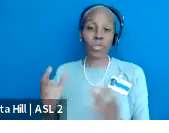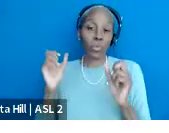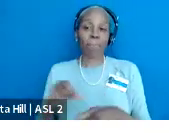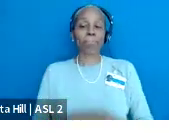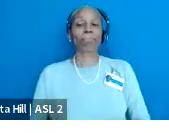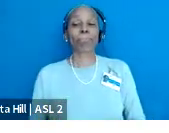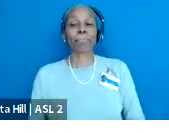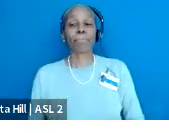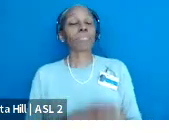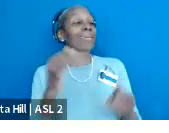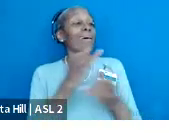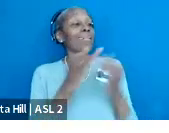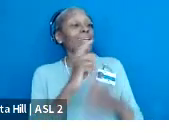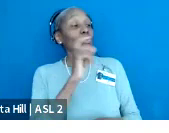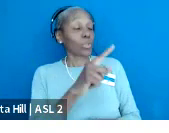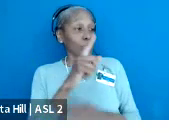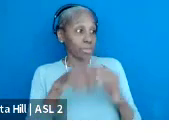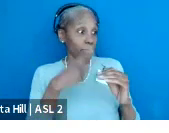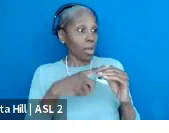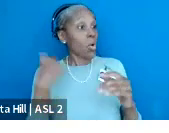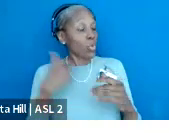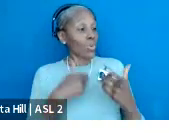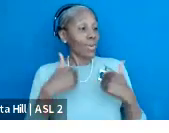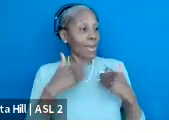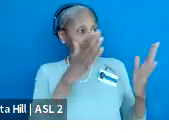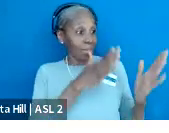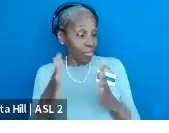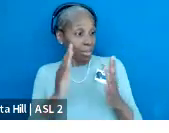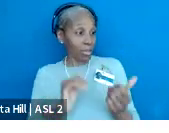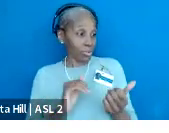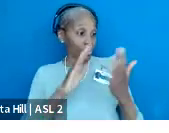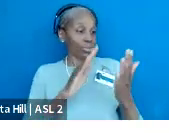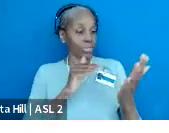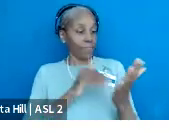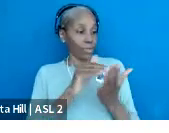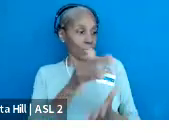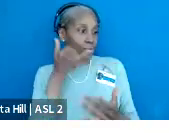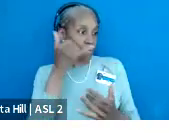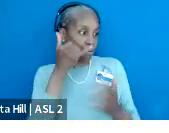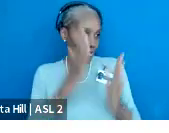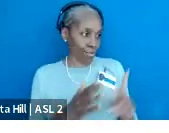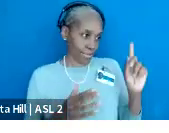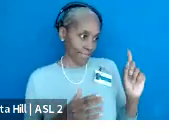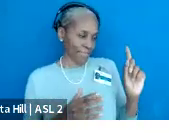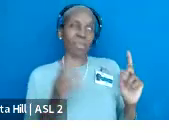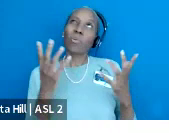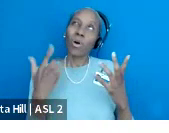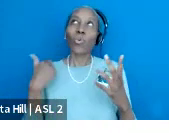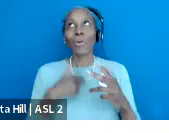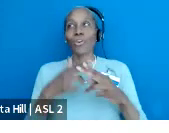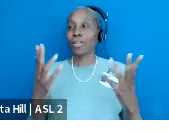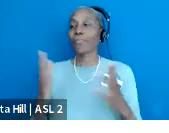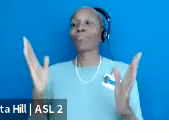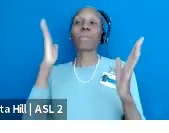Okay. And the last question is, do we have a plan to address frequent callers? Or as we call them